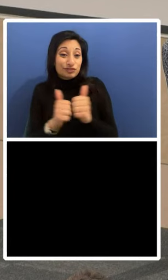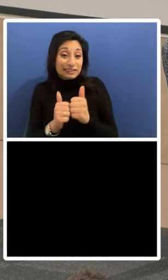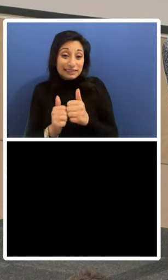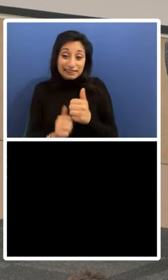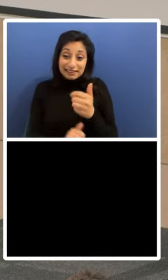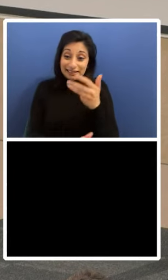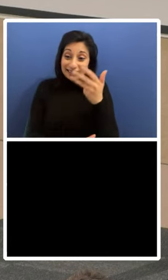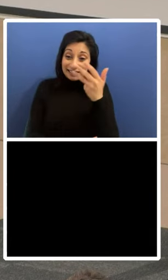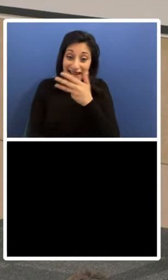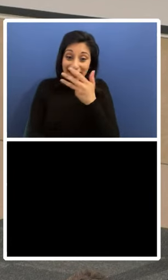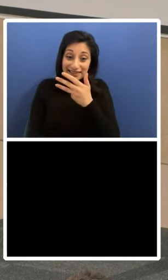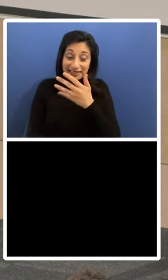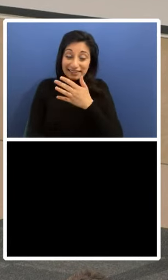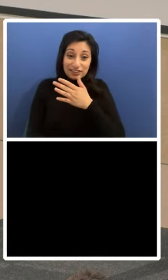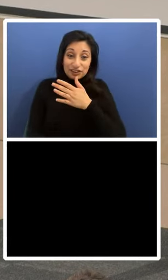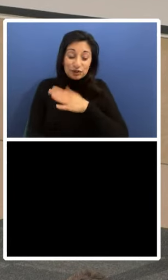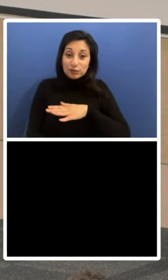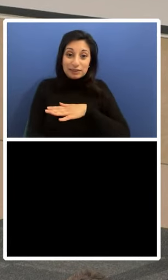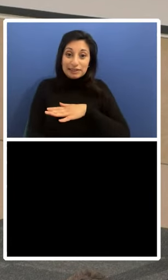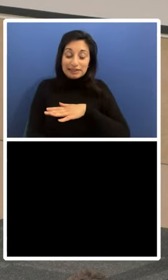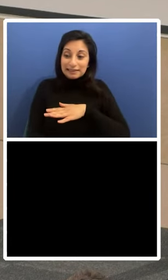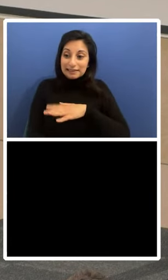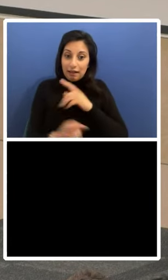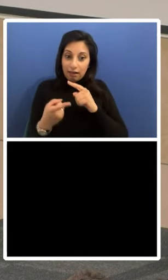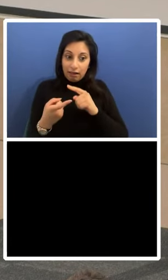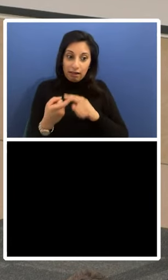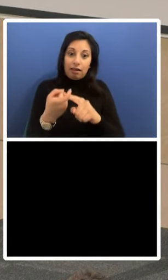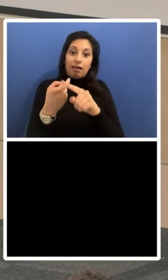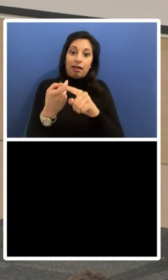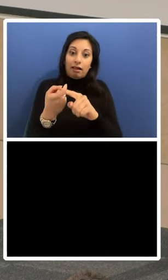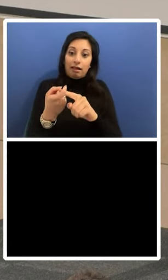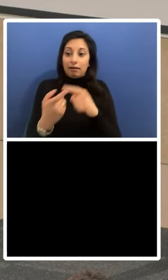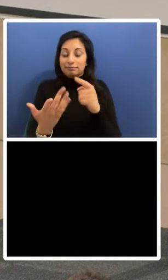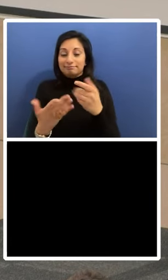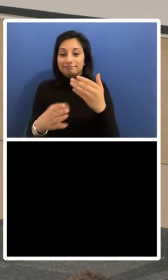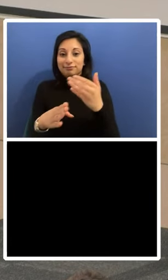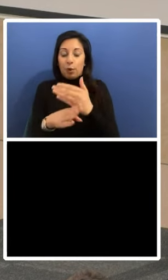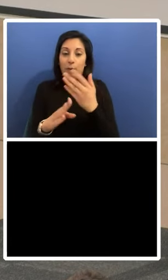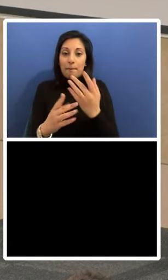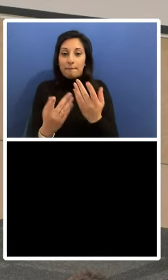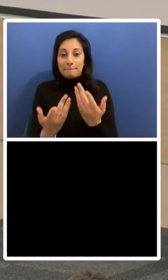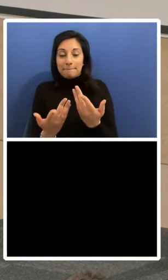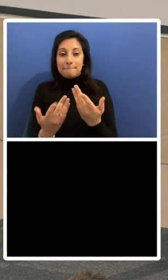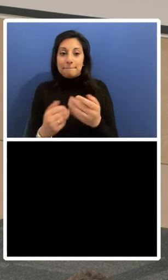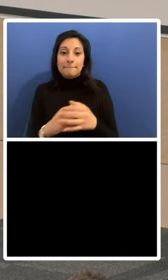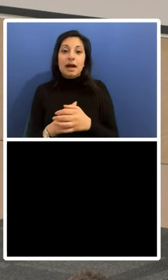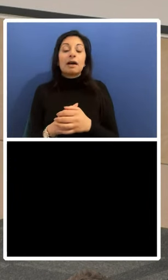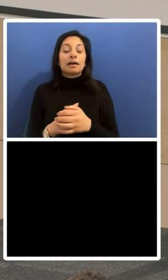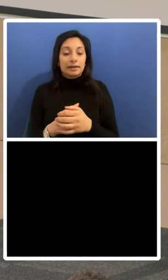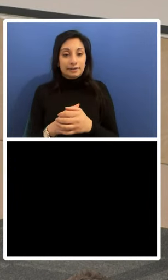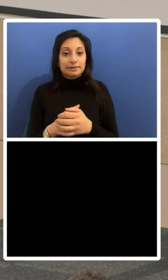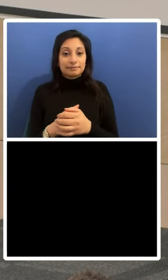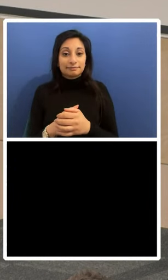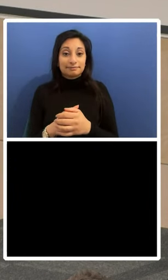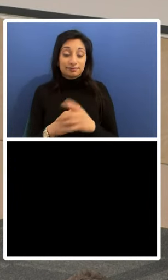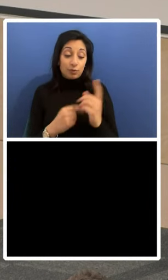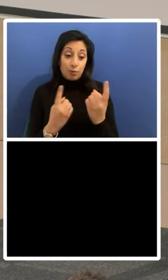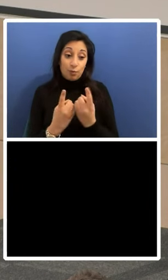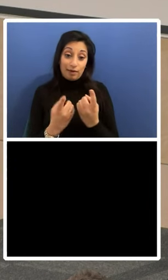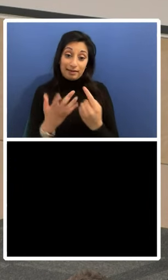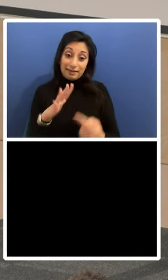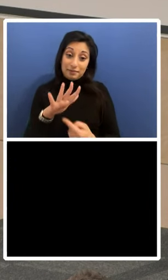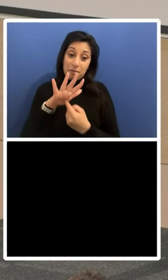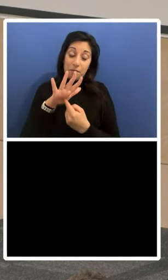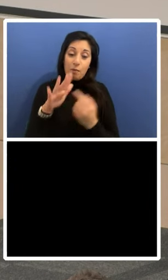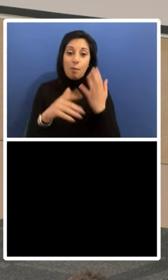do not have to lock yourself into something, even if the whole world is telling you. I'll tell you one thing that I think is important. When you're like young in second year, you